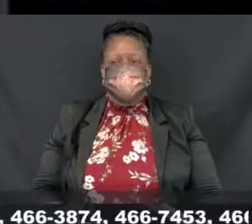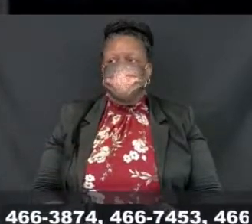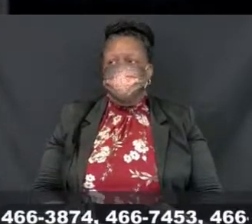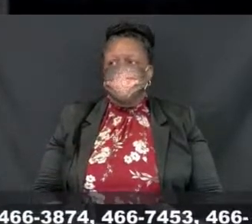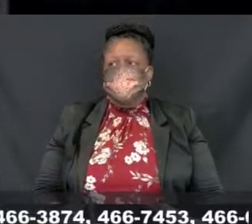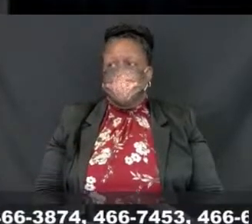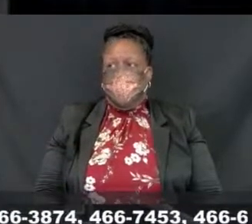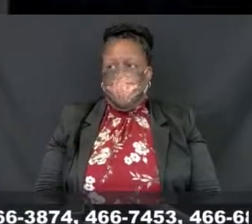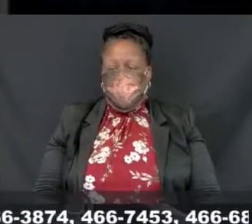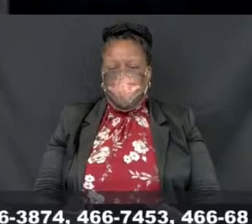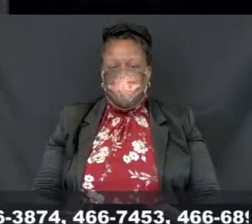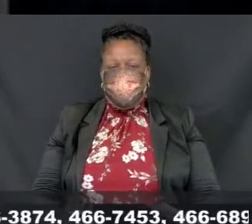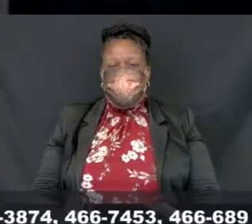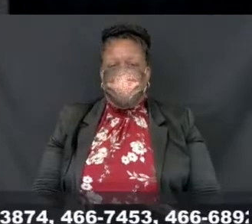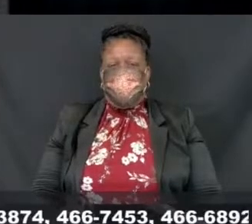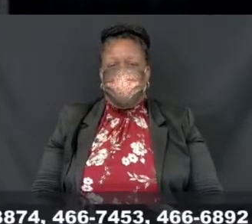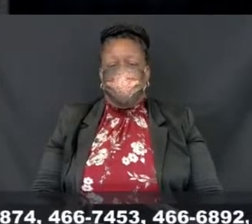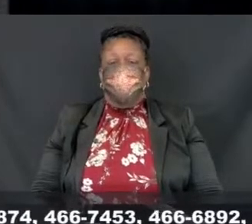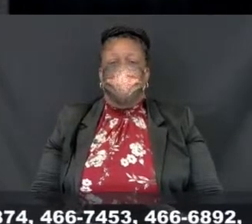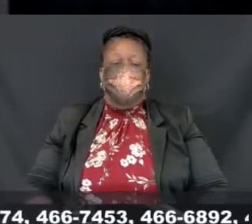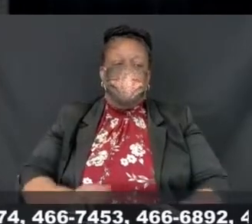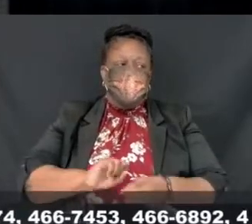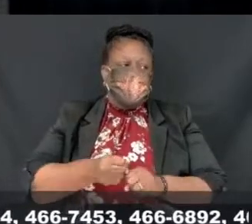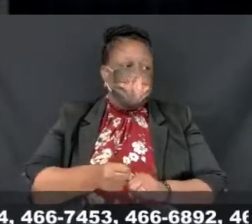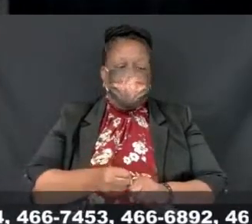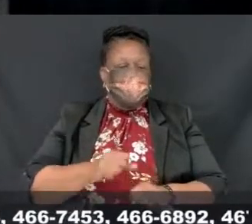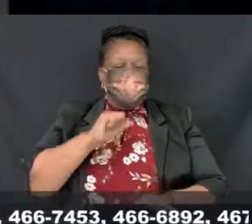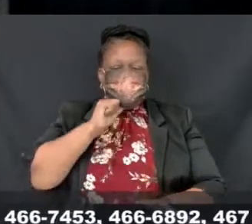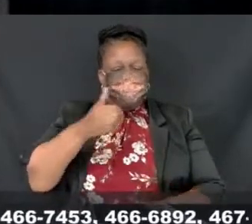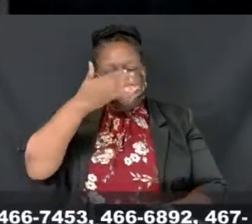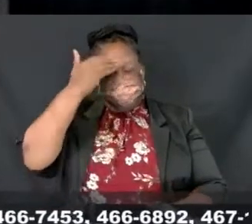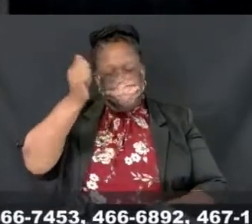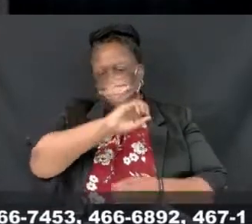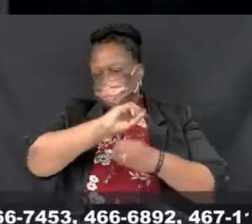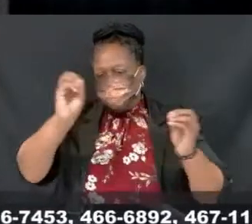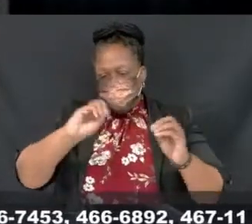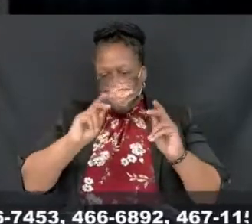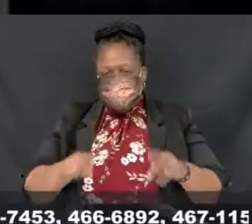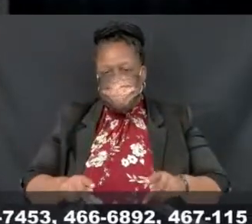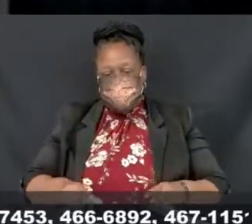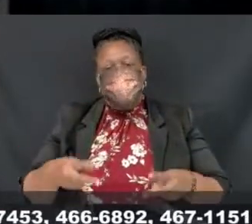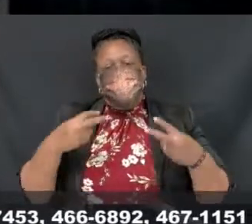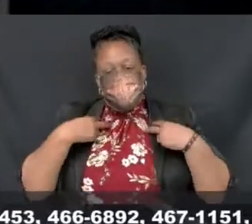We will never forget him. We built some strong relationships. And again,